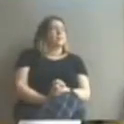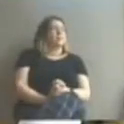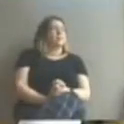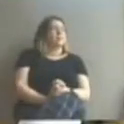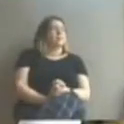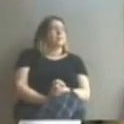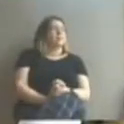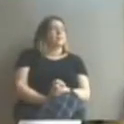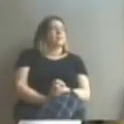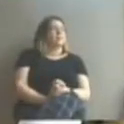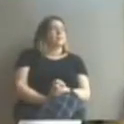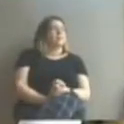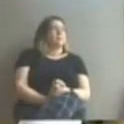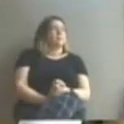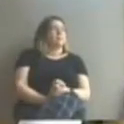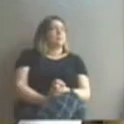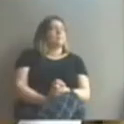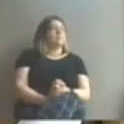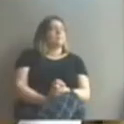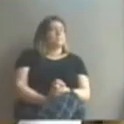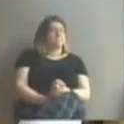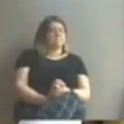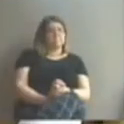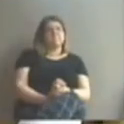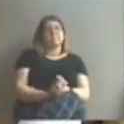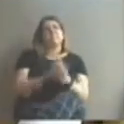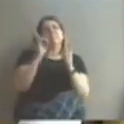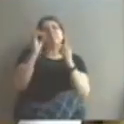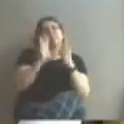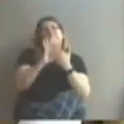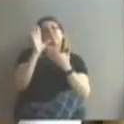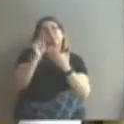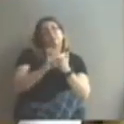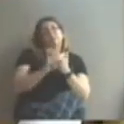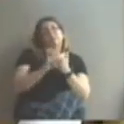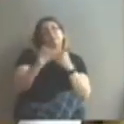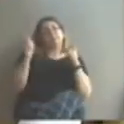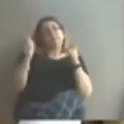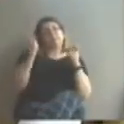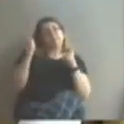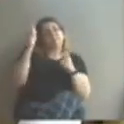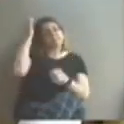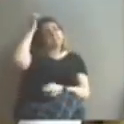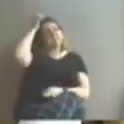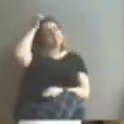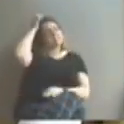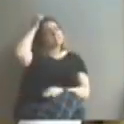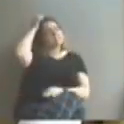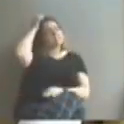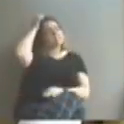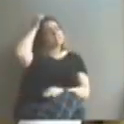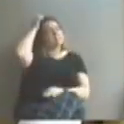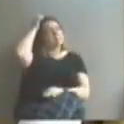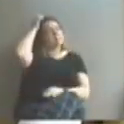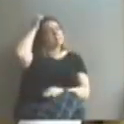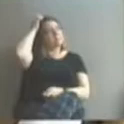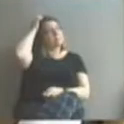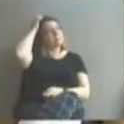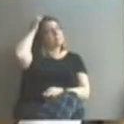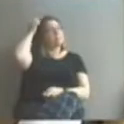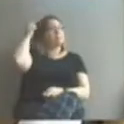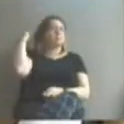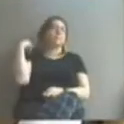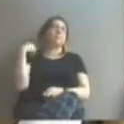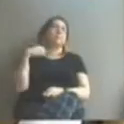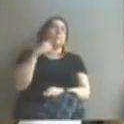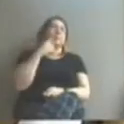that change regarding the Director of Curriculum Management. Very clean version that shows that as